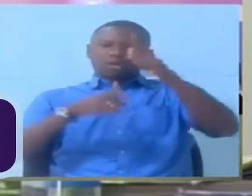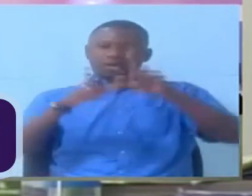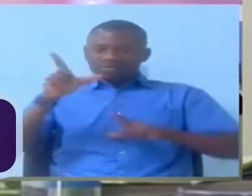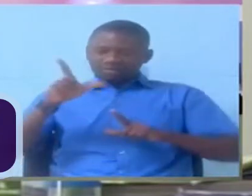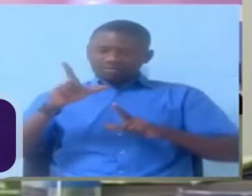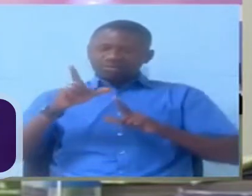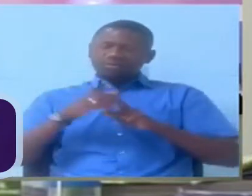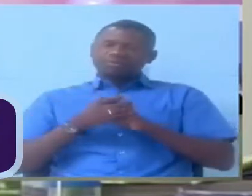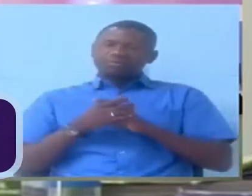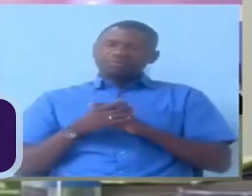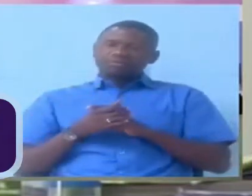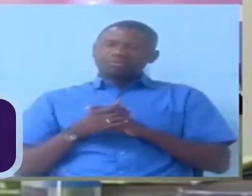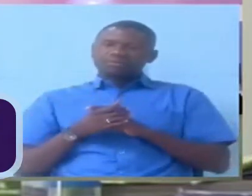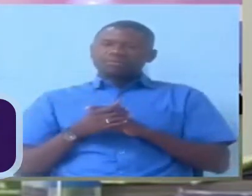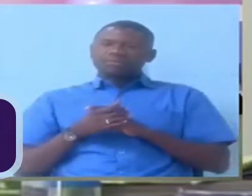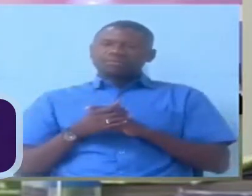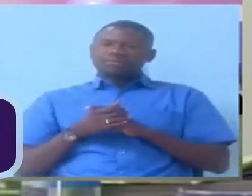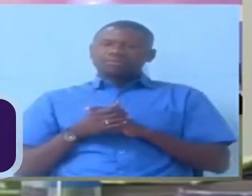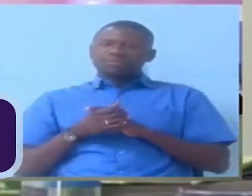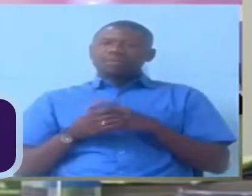Nyimu 2004 sangolete.